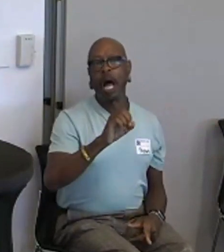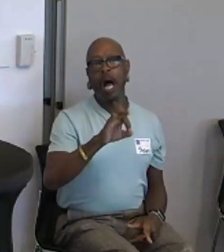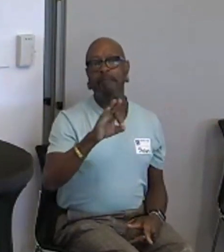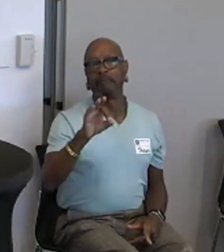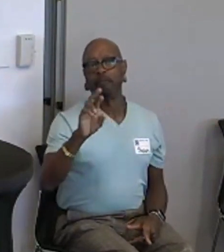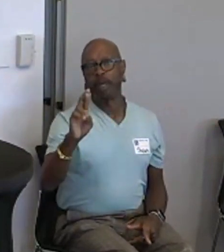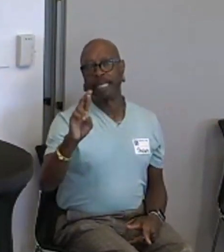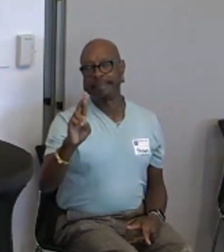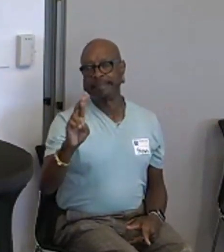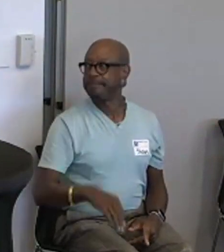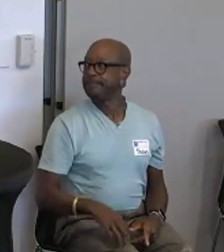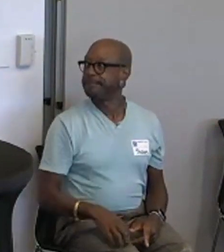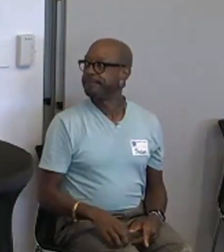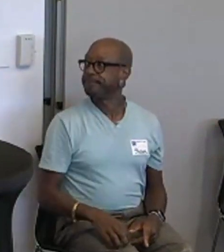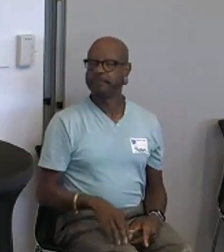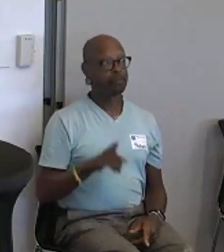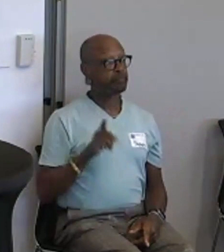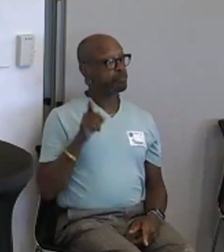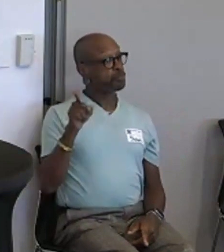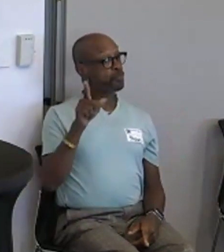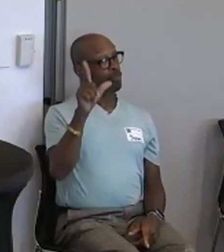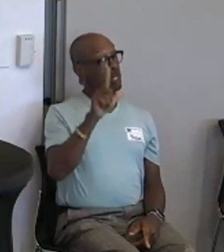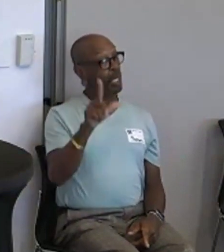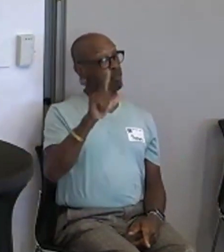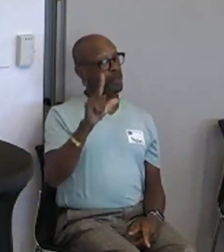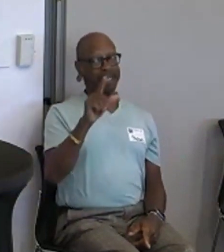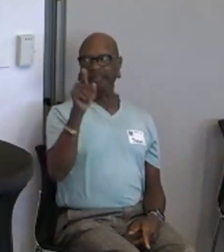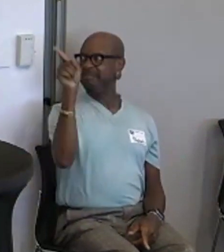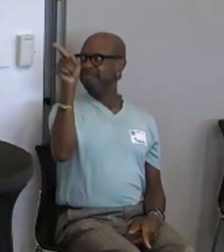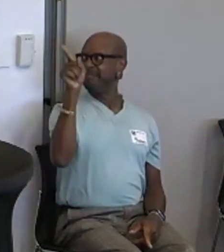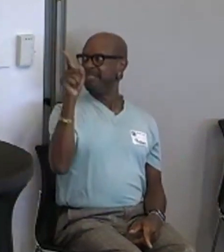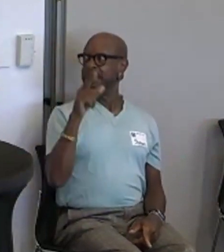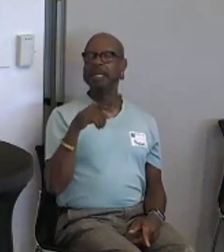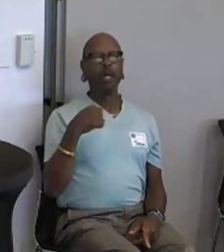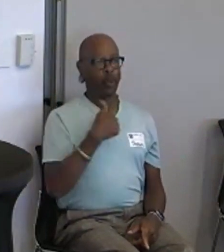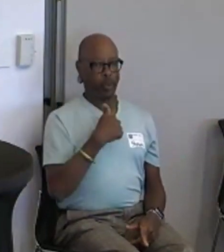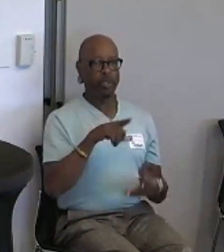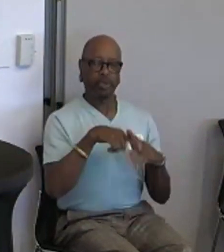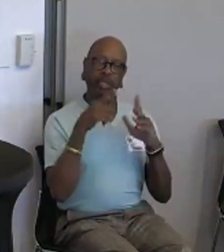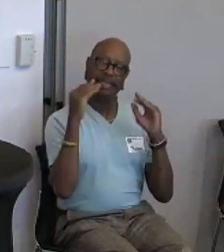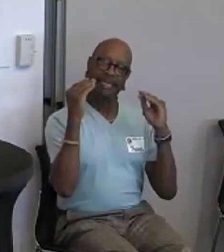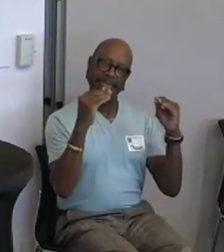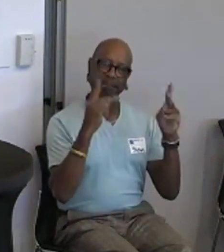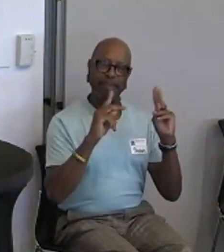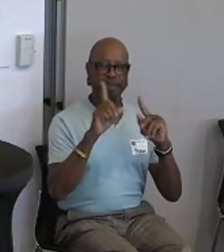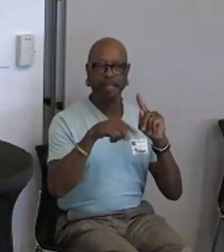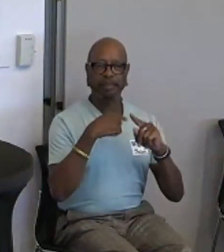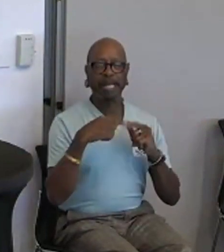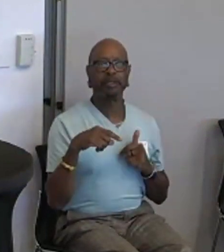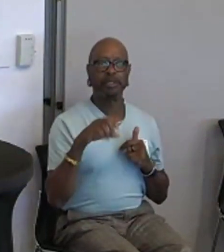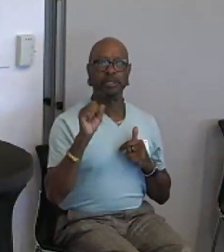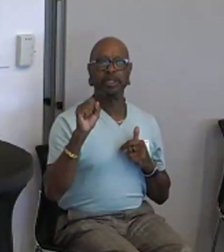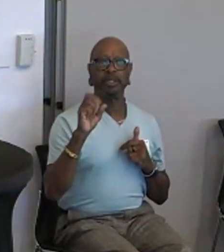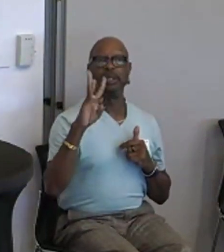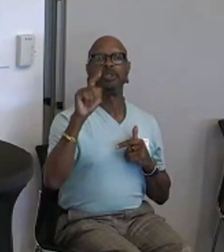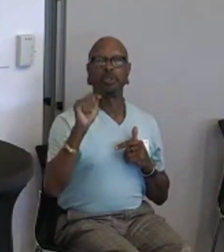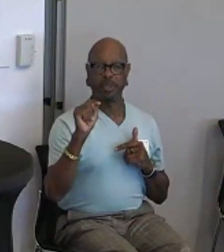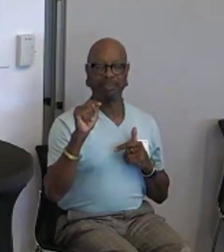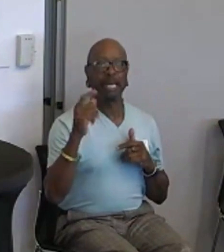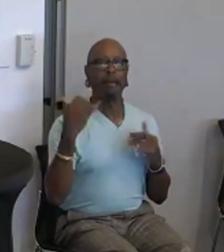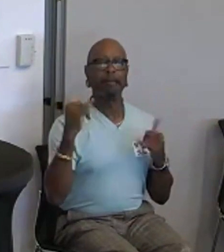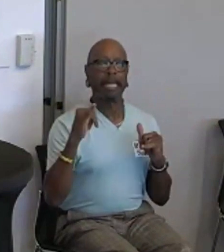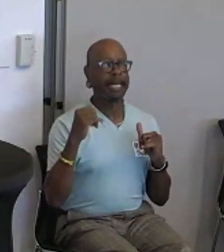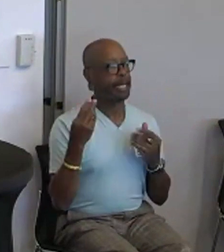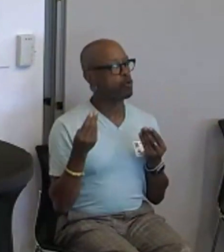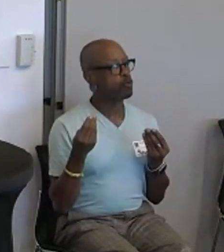Yeah, go ahead. Over at the library, we are starting to teach folks about Swift Playgrounds, which is a coding